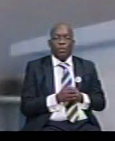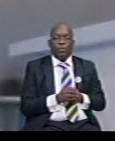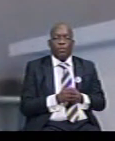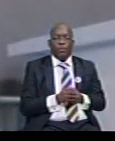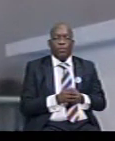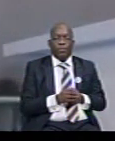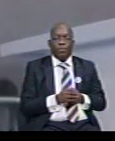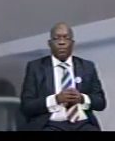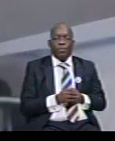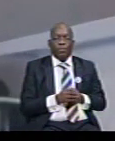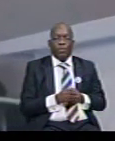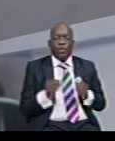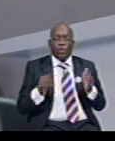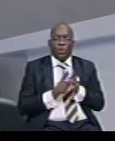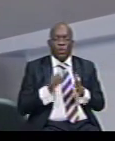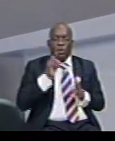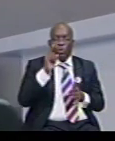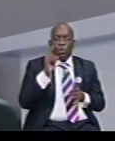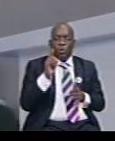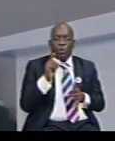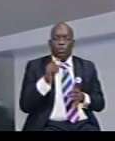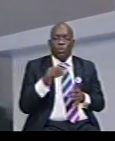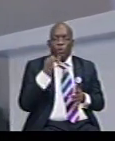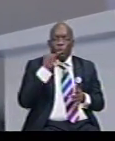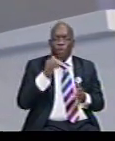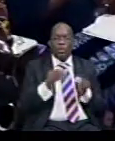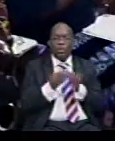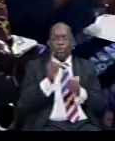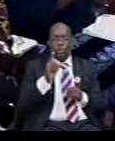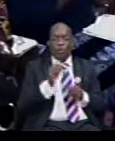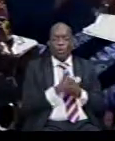This one is number one.